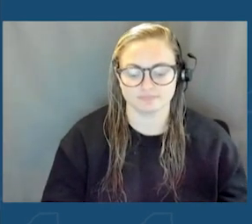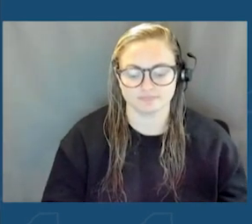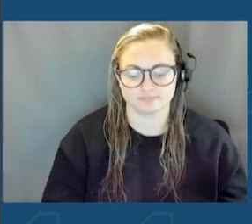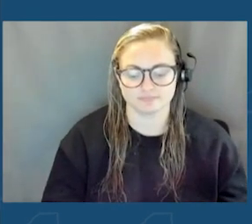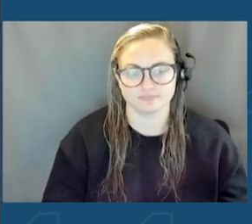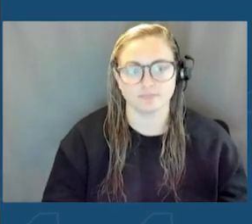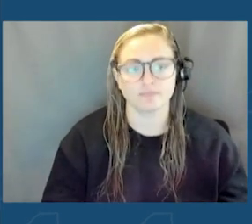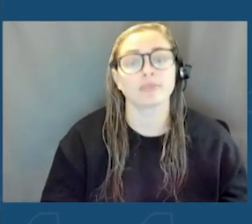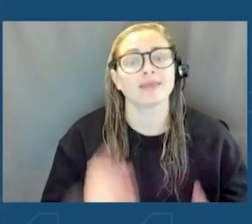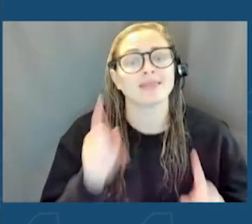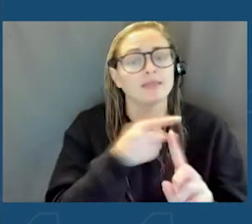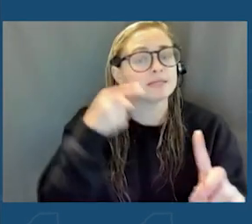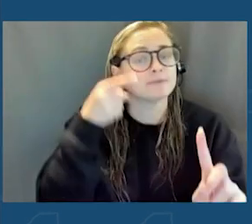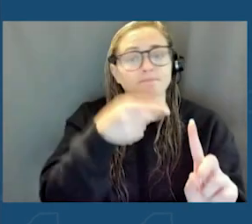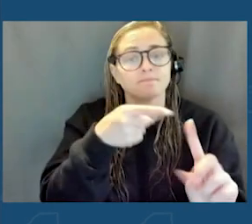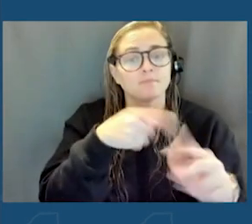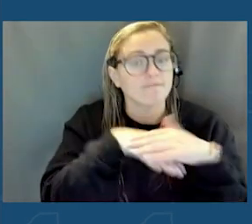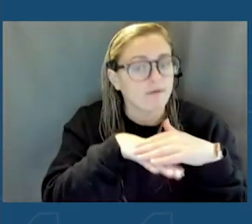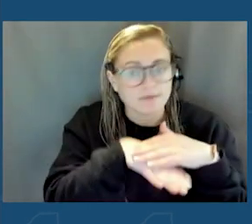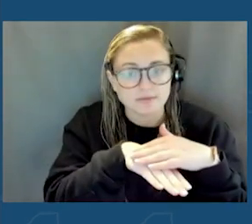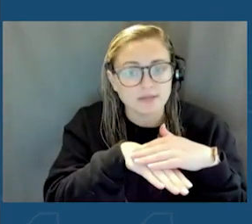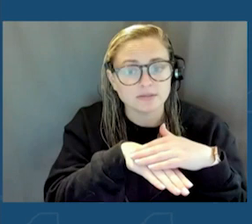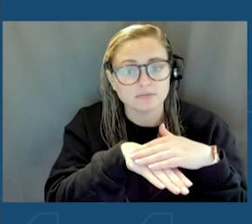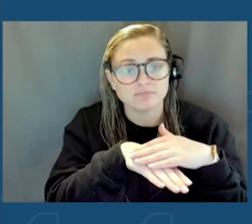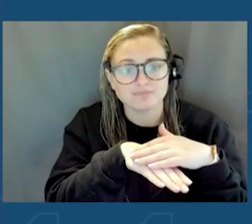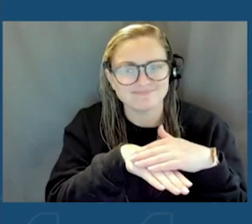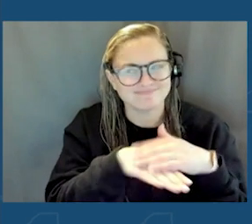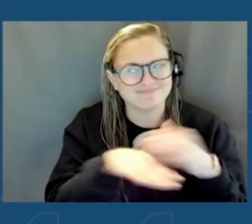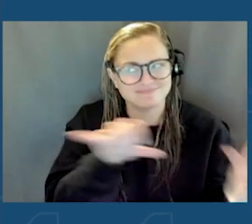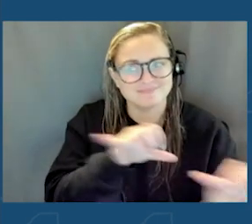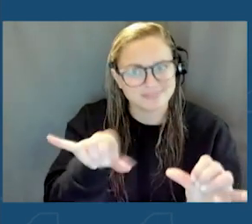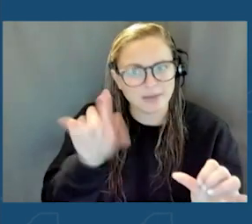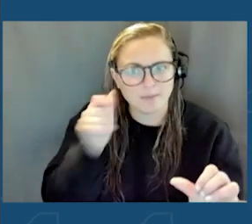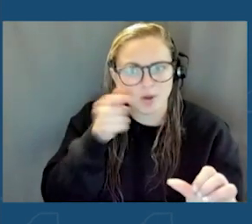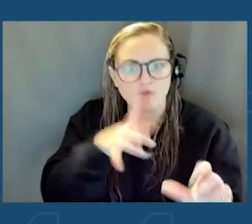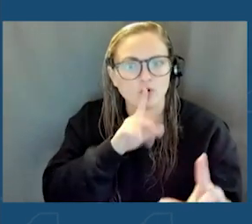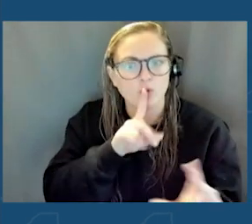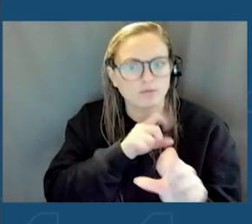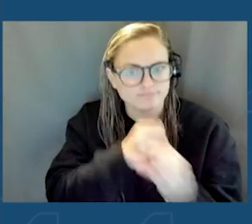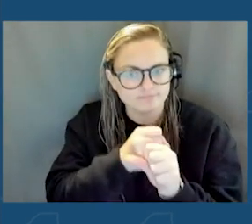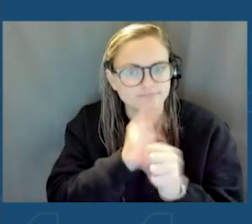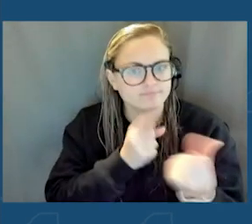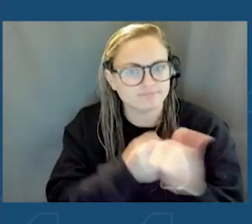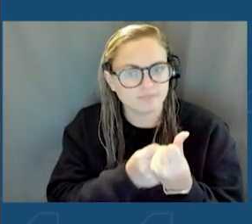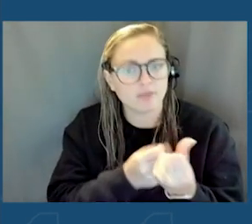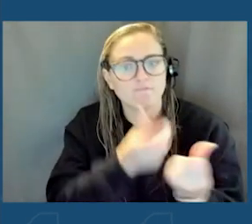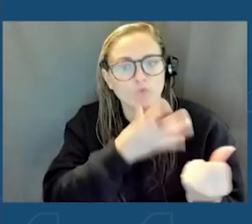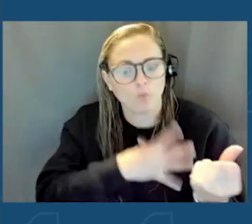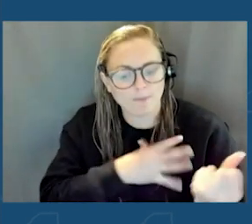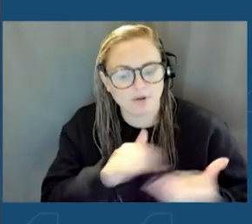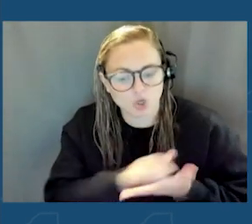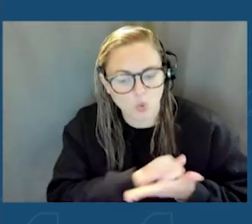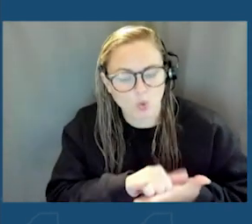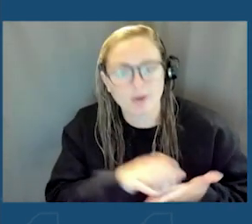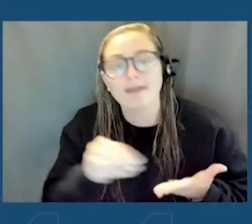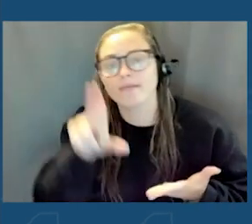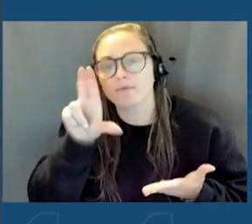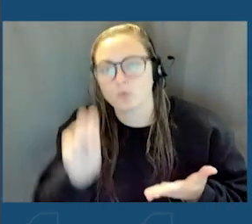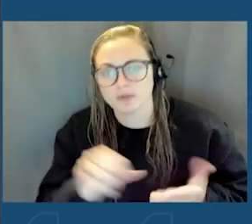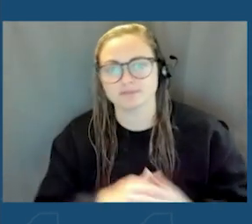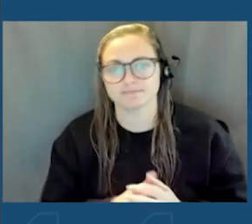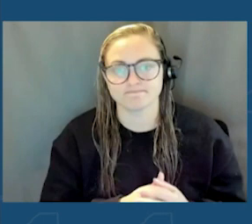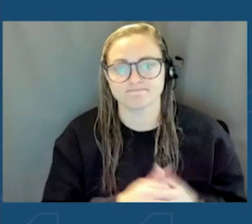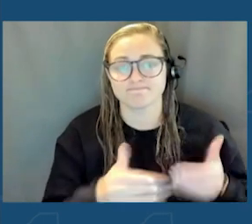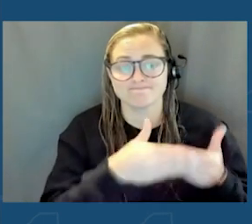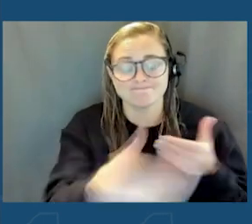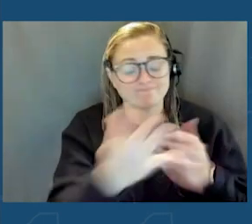This mission of access is just what Governor Hochul will commit to today for women of New York and the United States. Through this